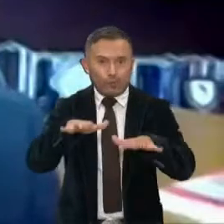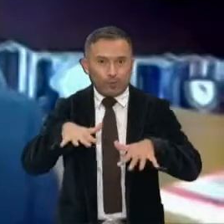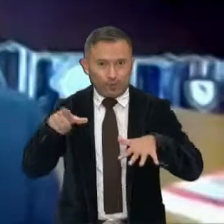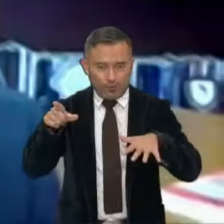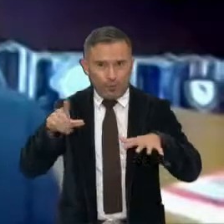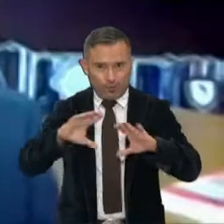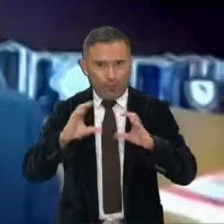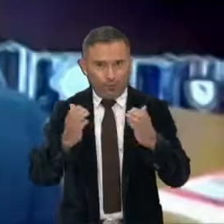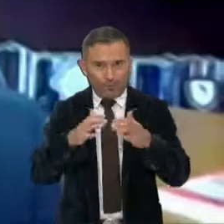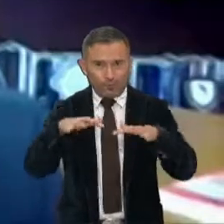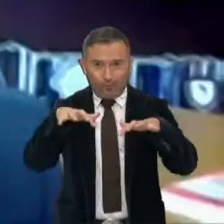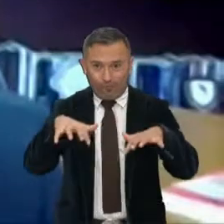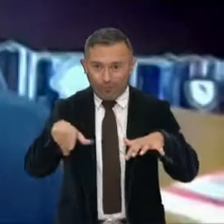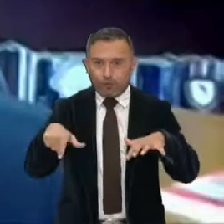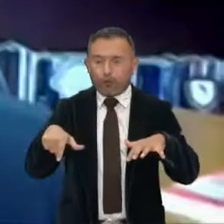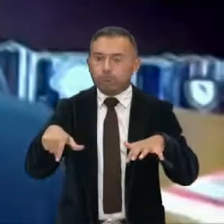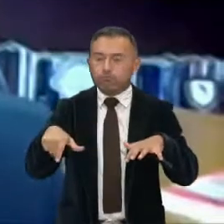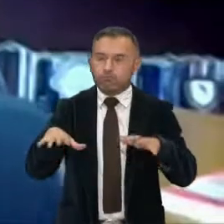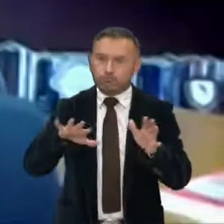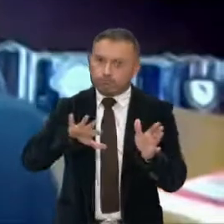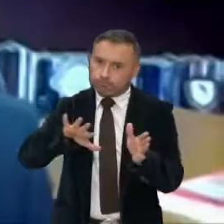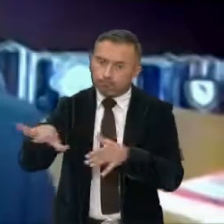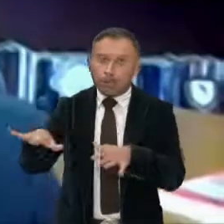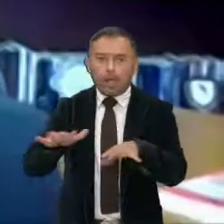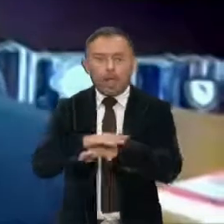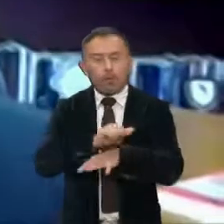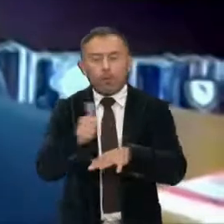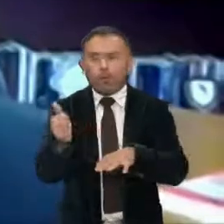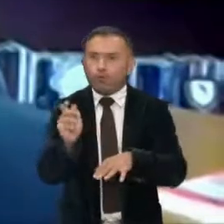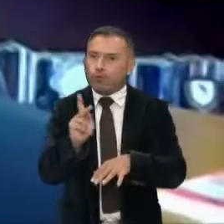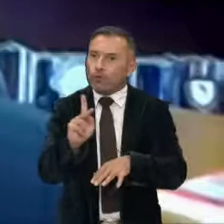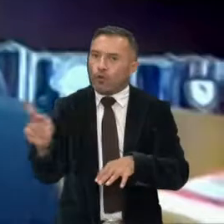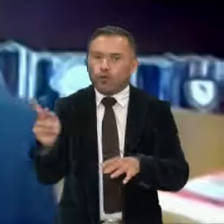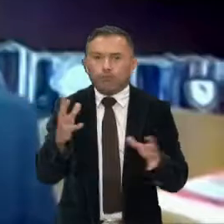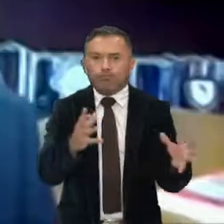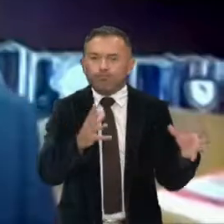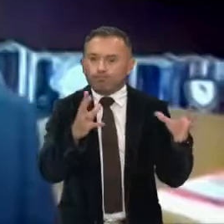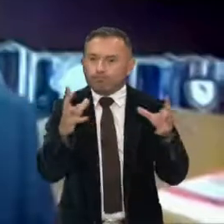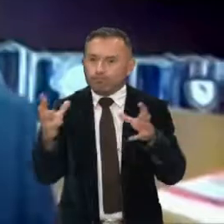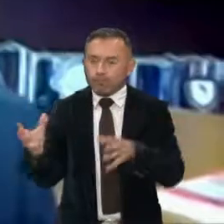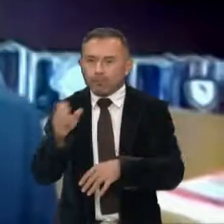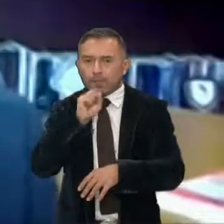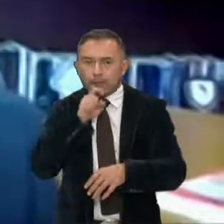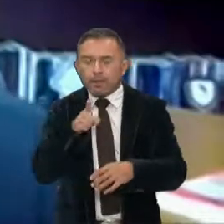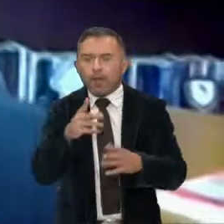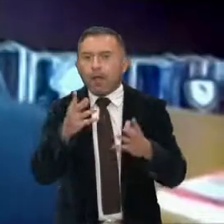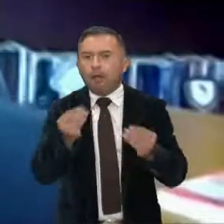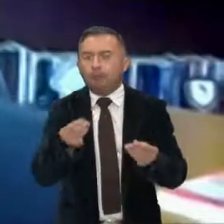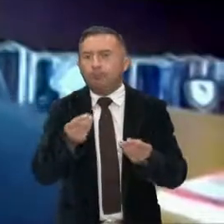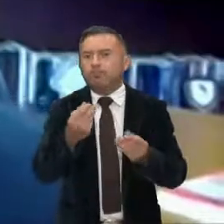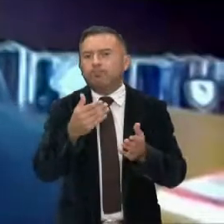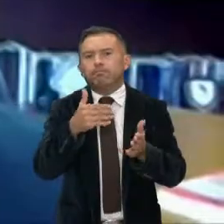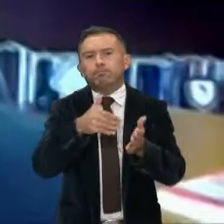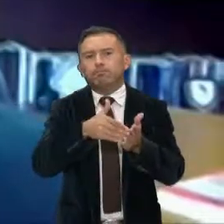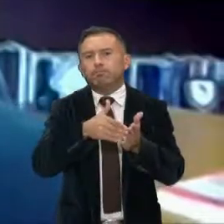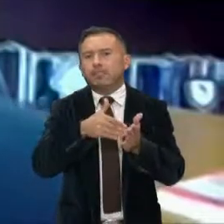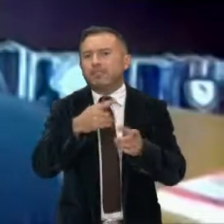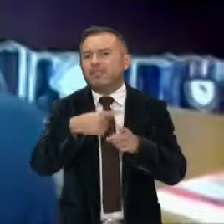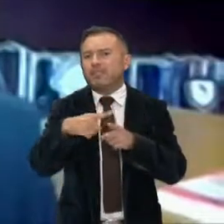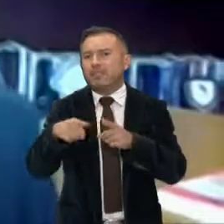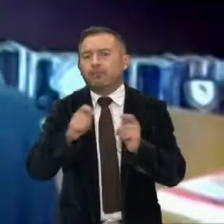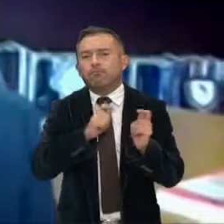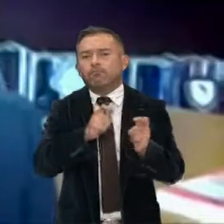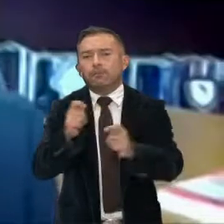of Representatives of the Congress, and we are going to resolve thousands